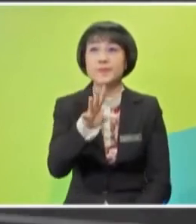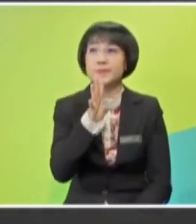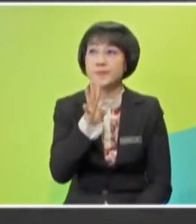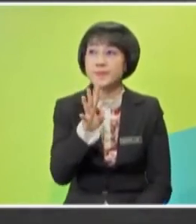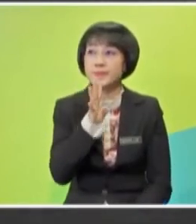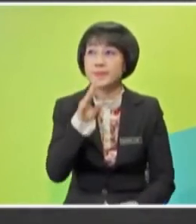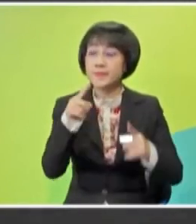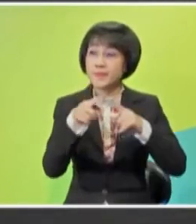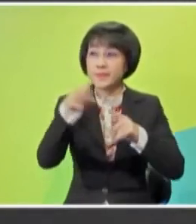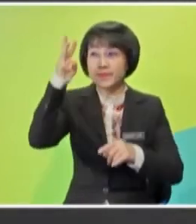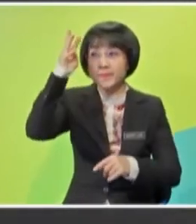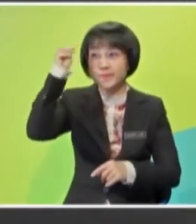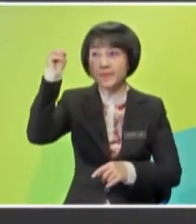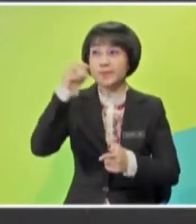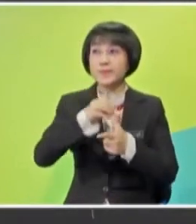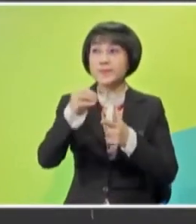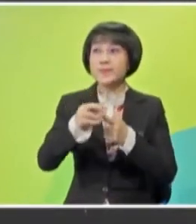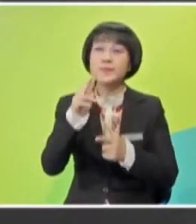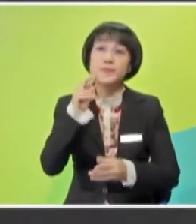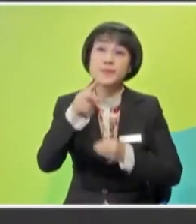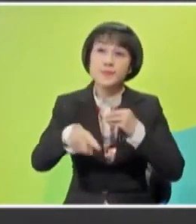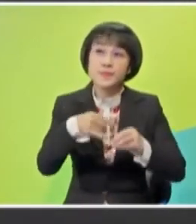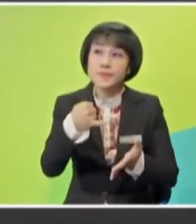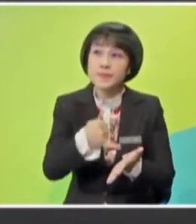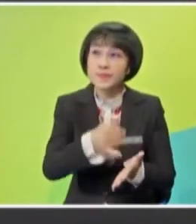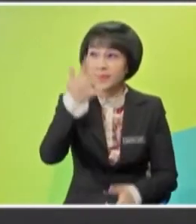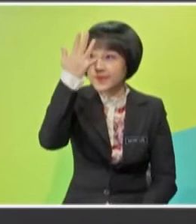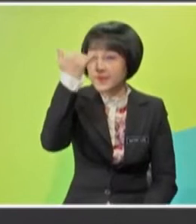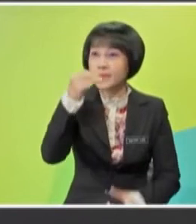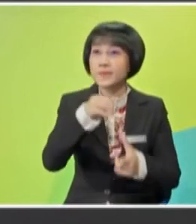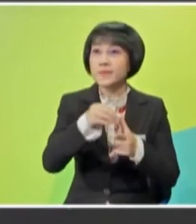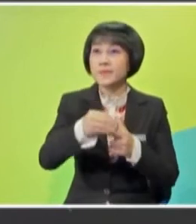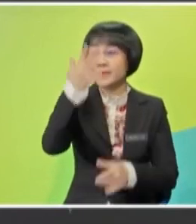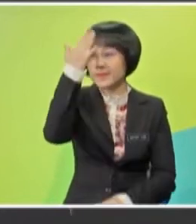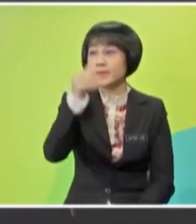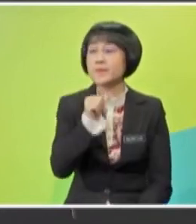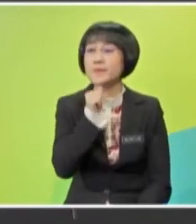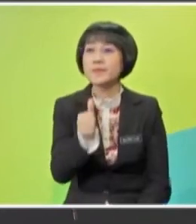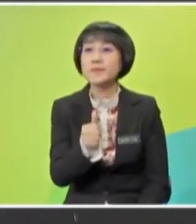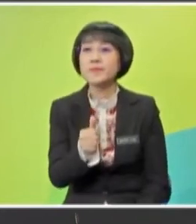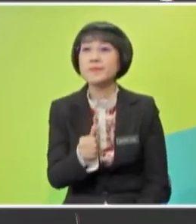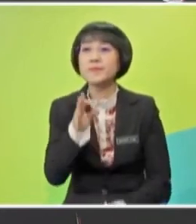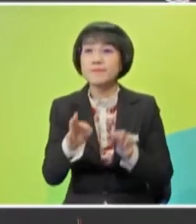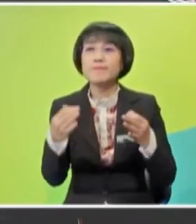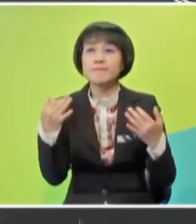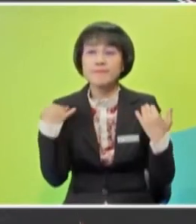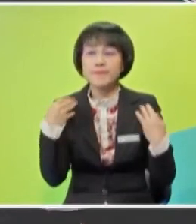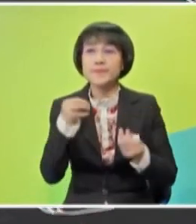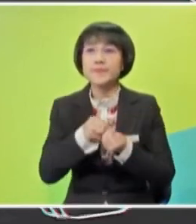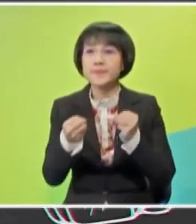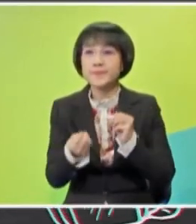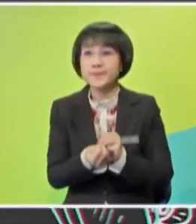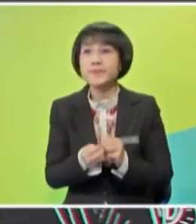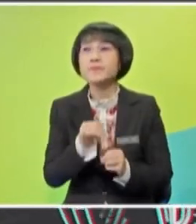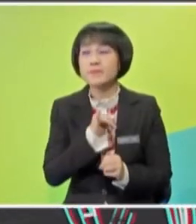not? If I had a problem with one of my friends, I would speak to her because I don't want the problem